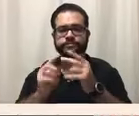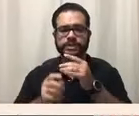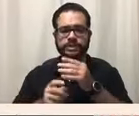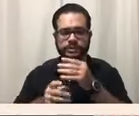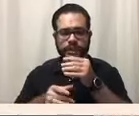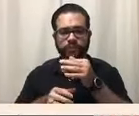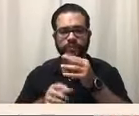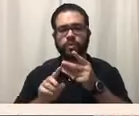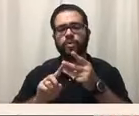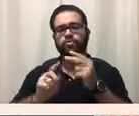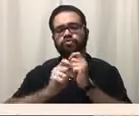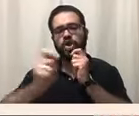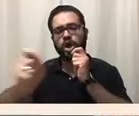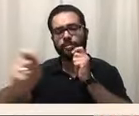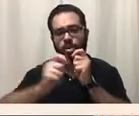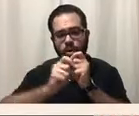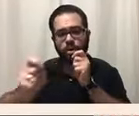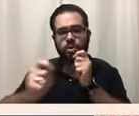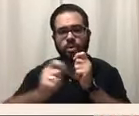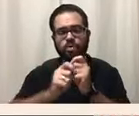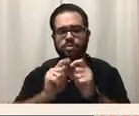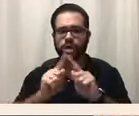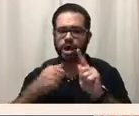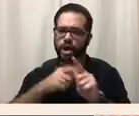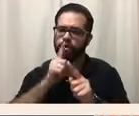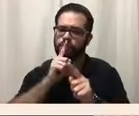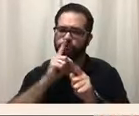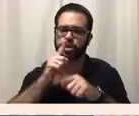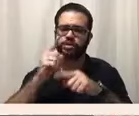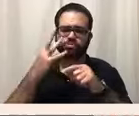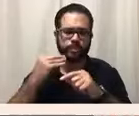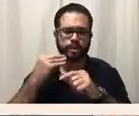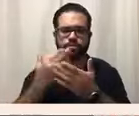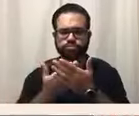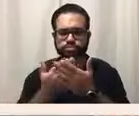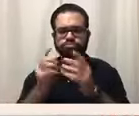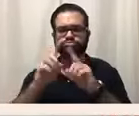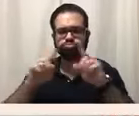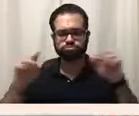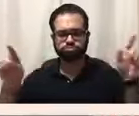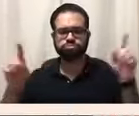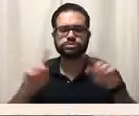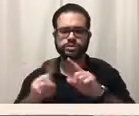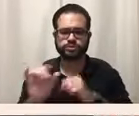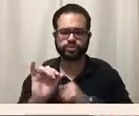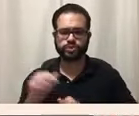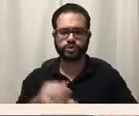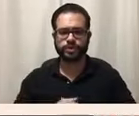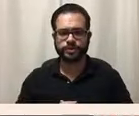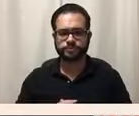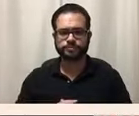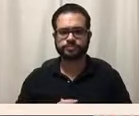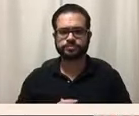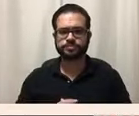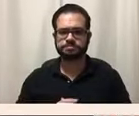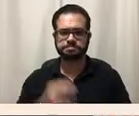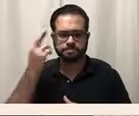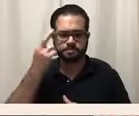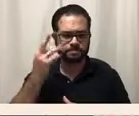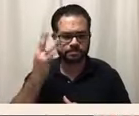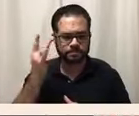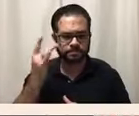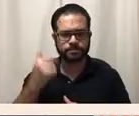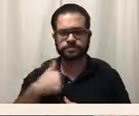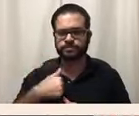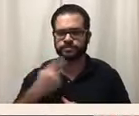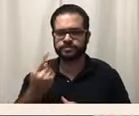trombone, but I'm well versed in many other instruments as well. A big reason for this is because I've always been